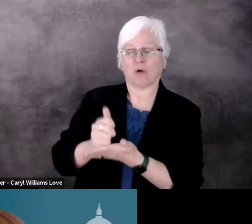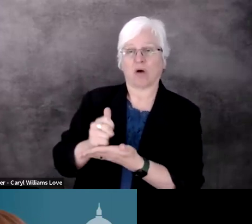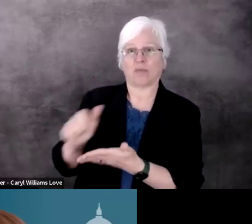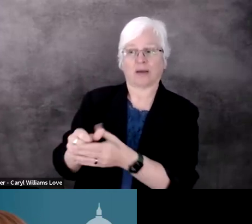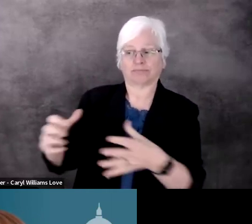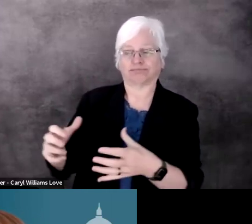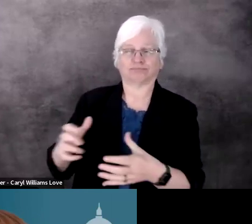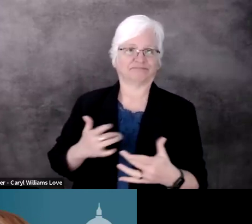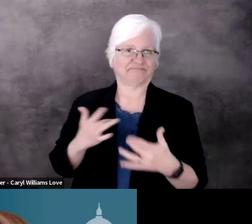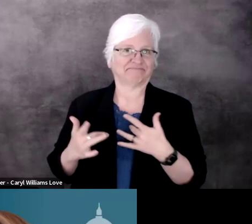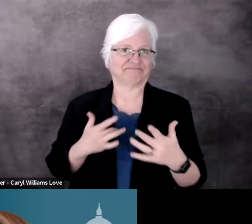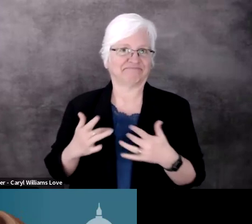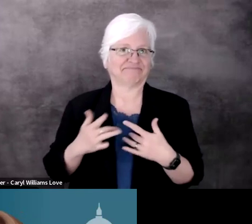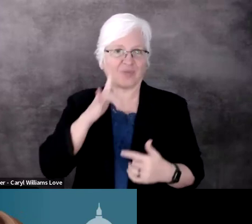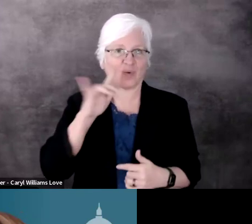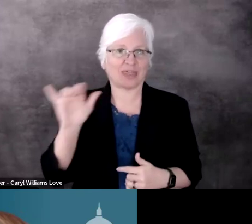that.